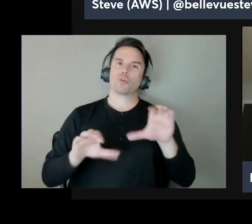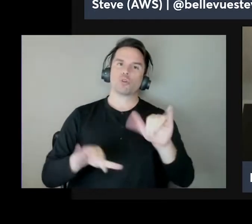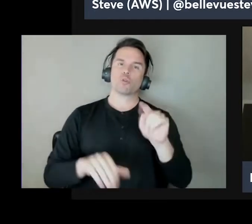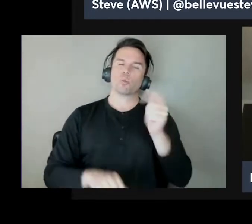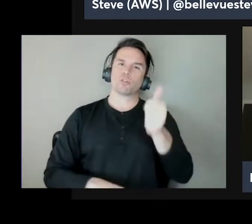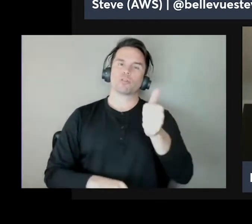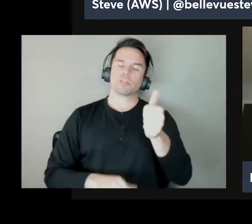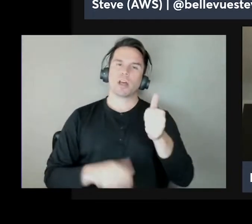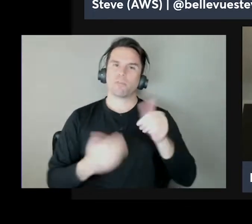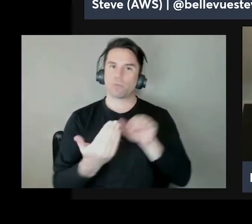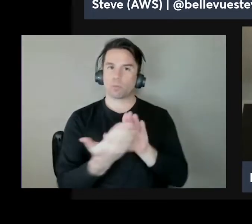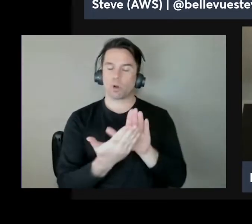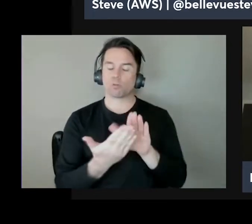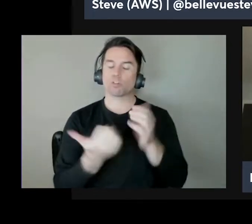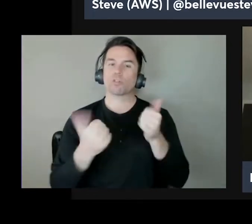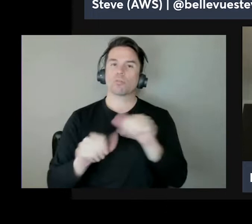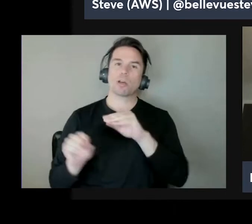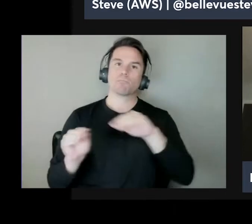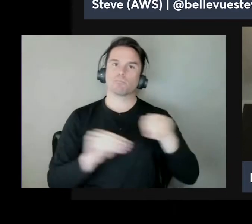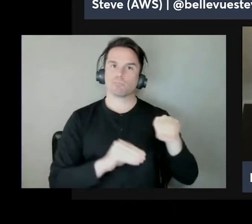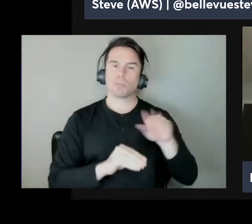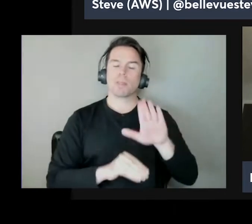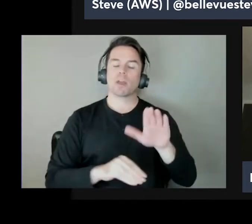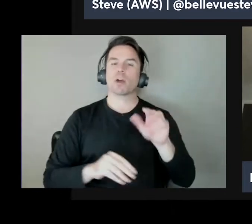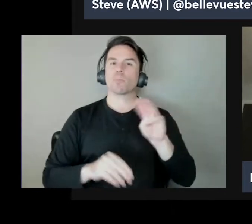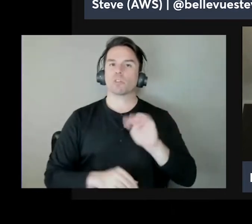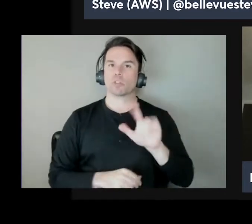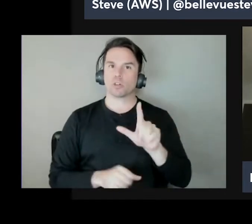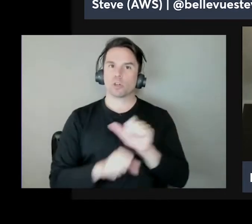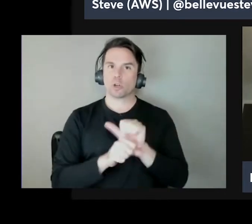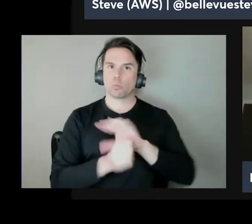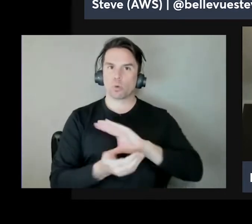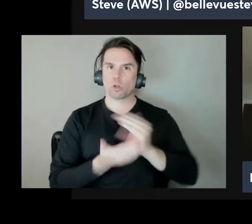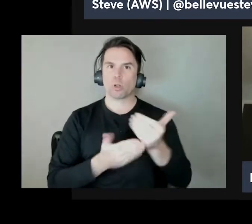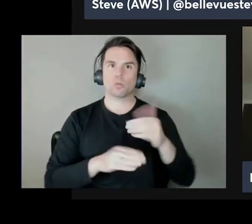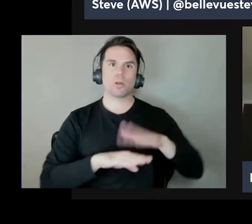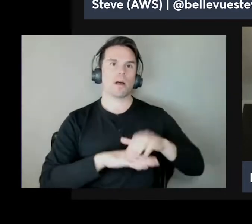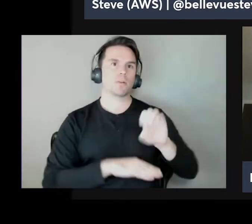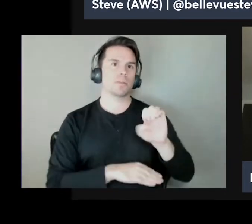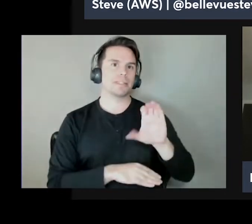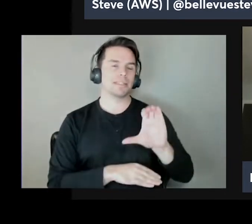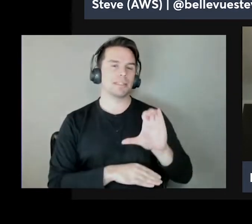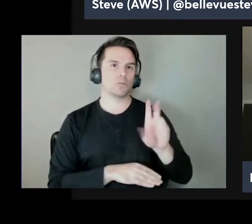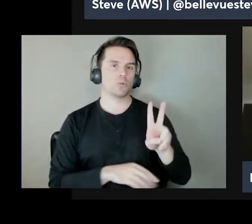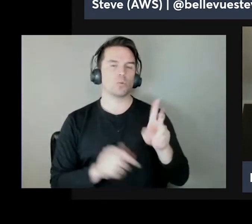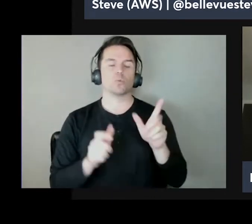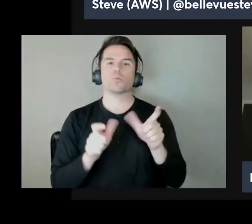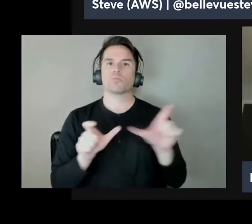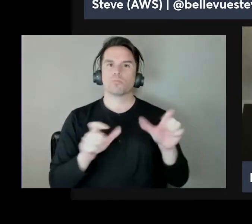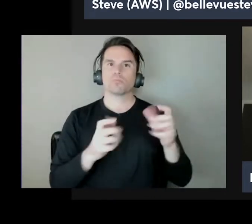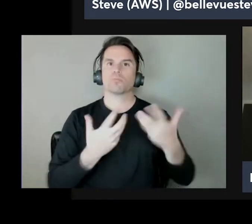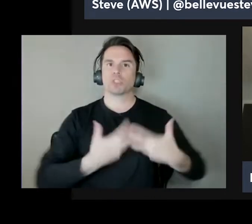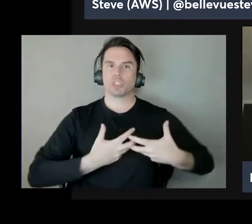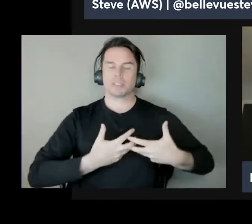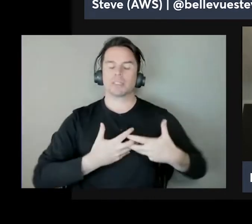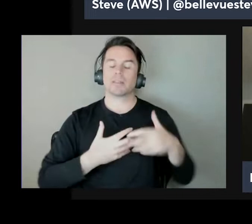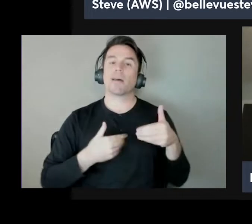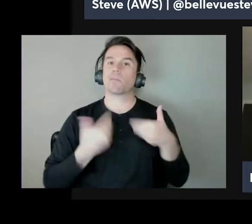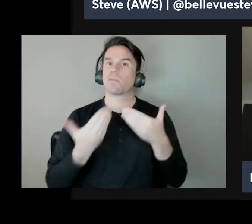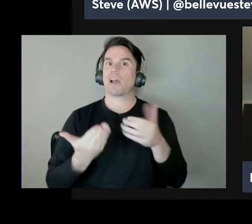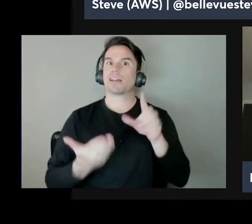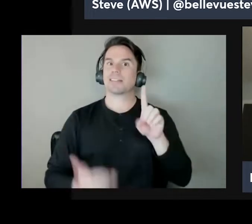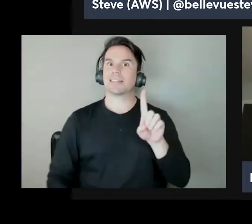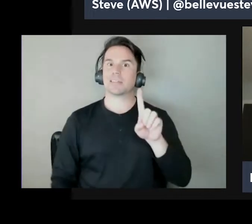workloads on EC2 machines. And to accelerate those workloads, AWS provides something called deep learning AMIs. Now,